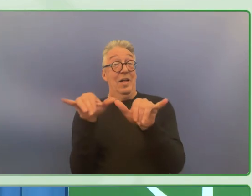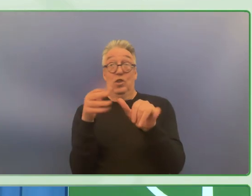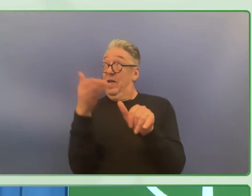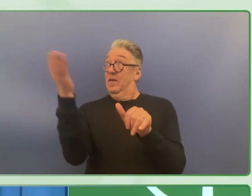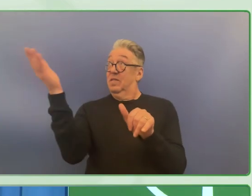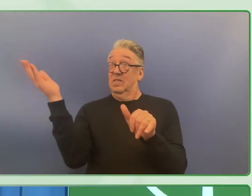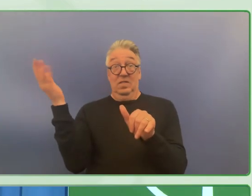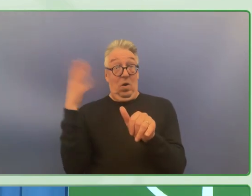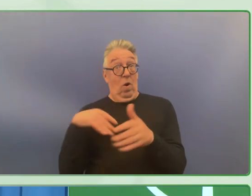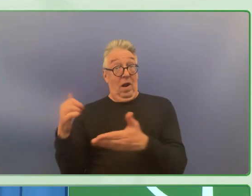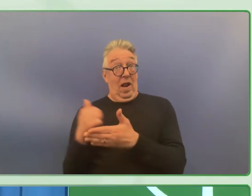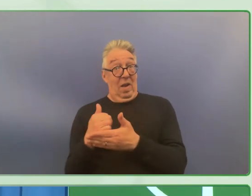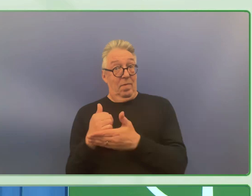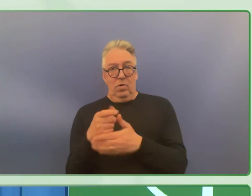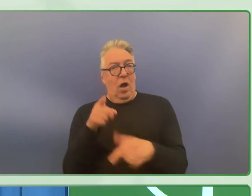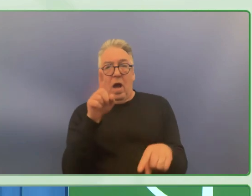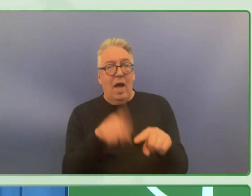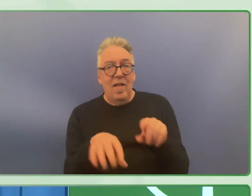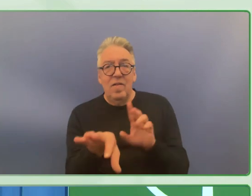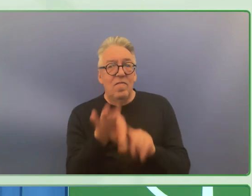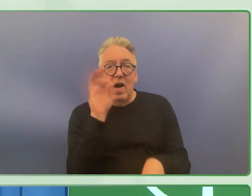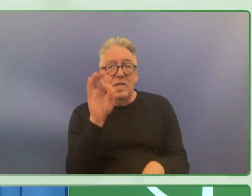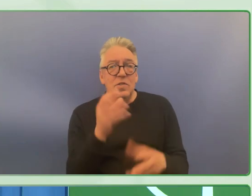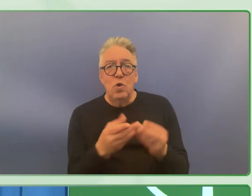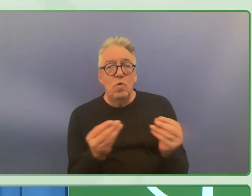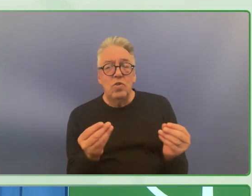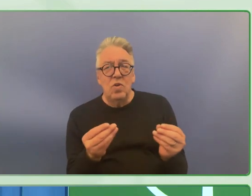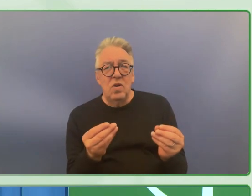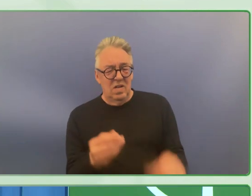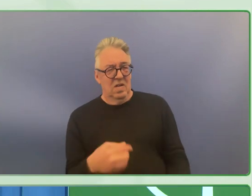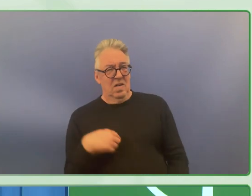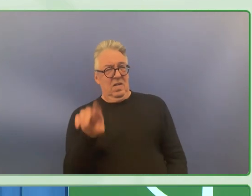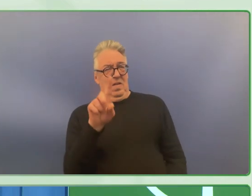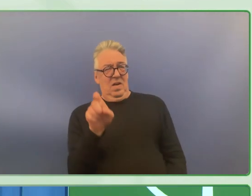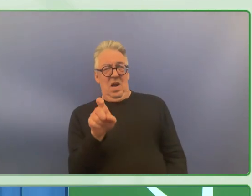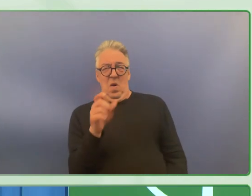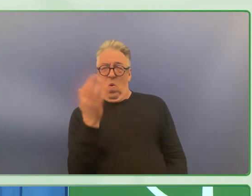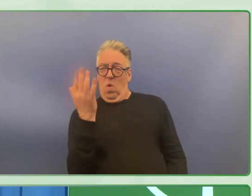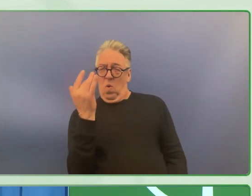Why families have to improvise simple solutions